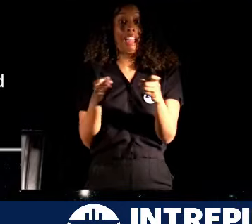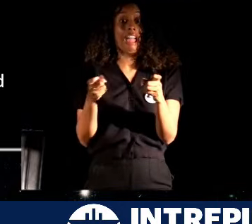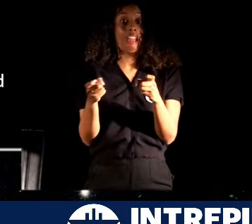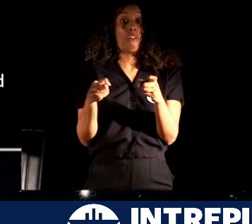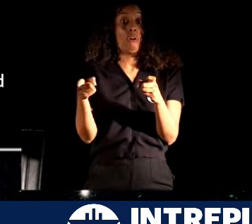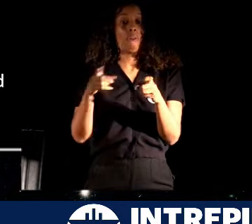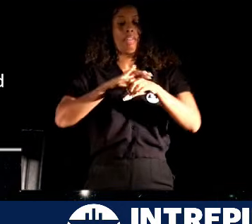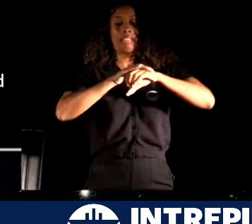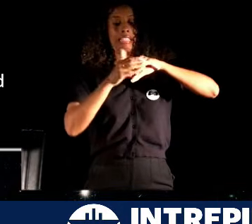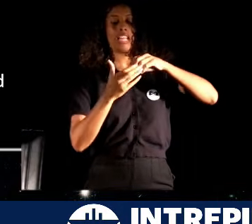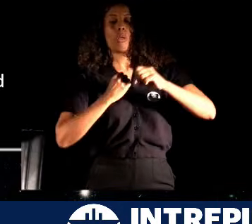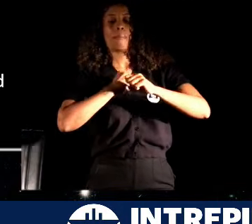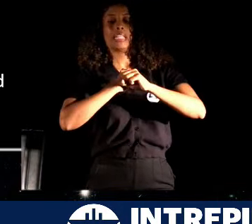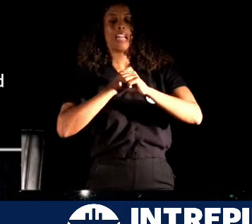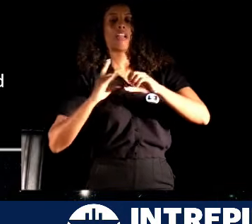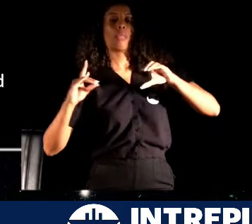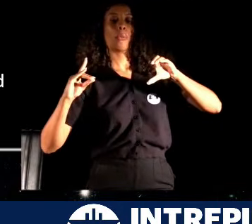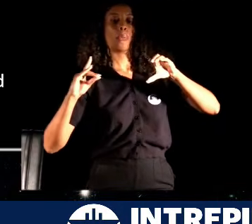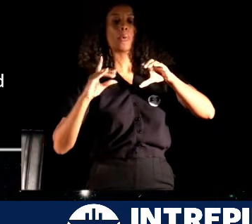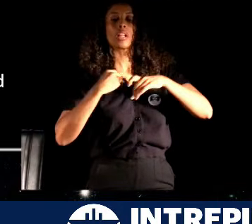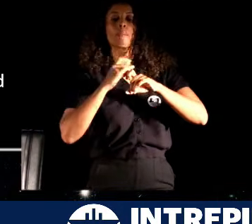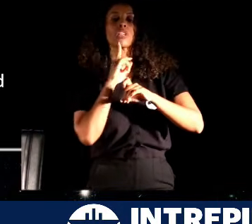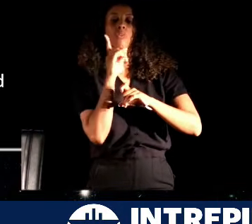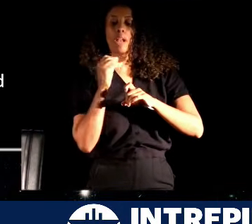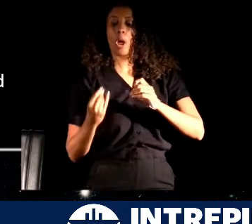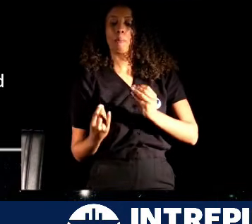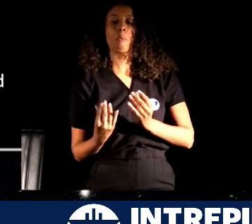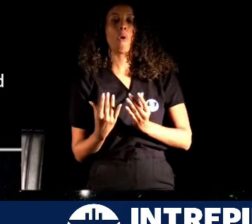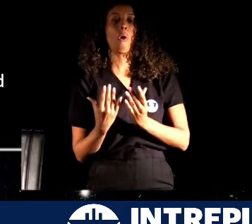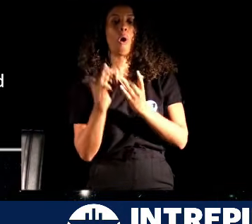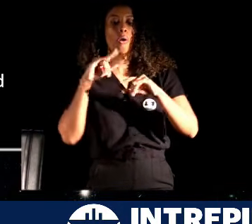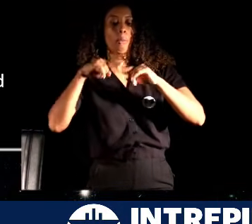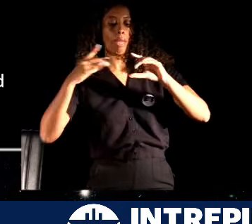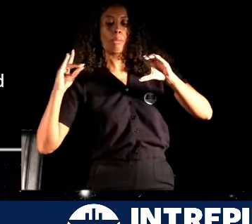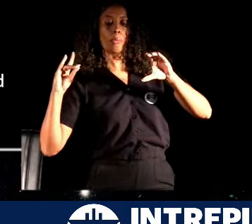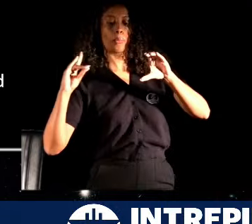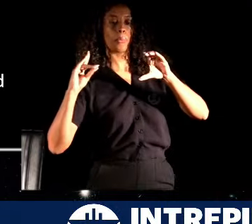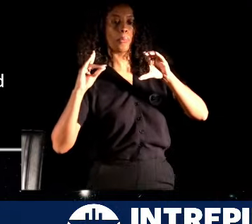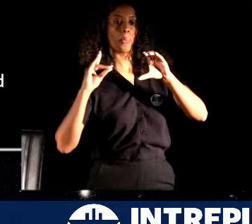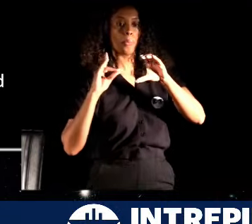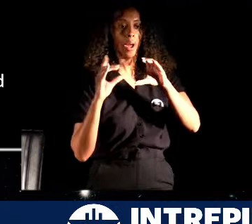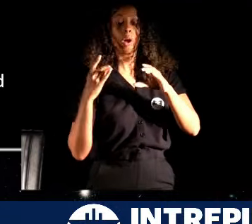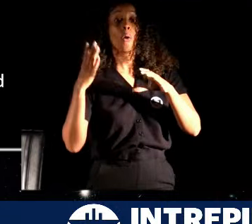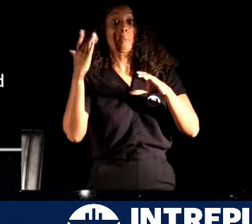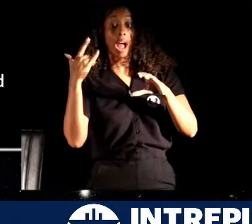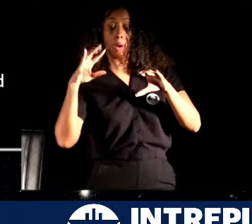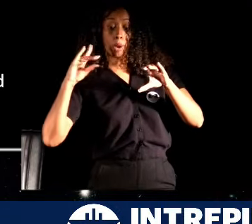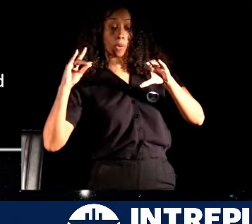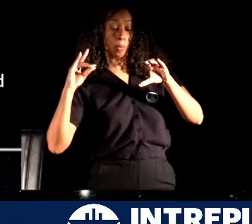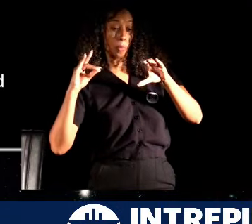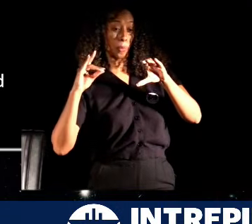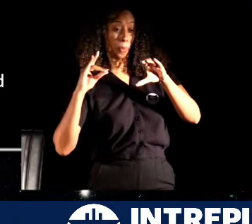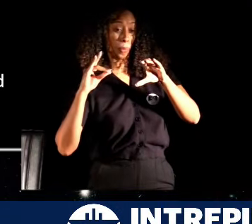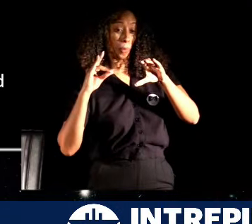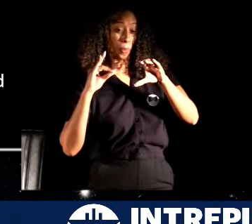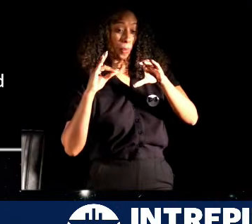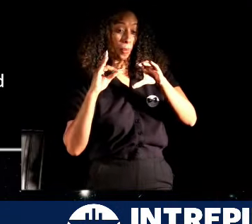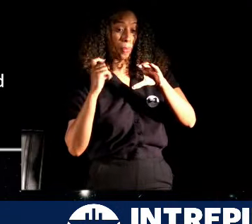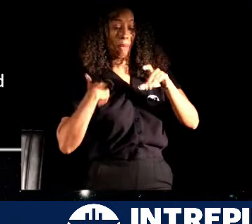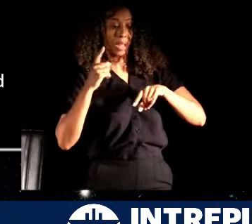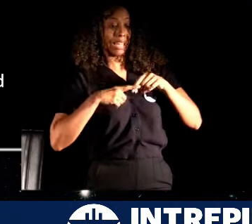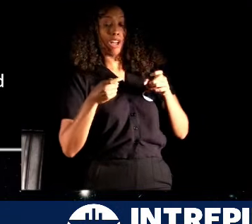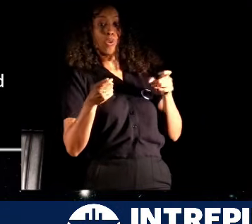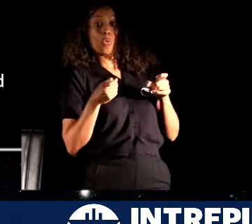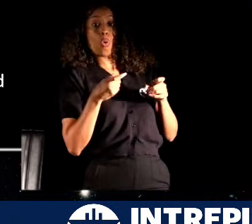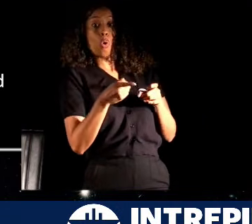autonomy system, to make sure that we did not burn up when we get close to the sun. Because as we get closer, it's all autonomous. We can't talk to